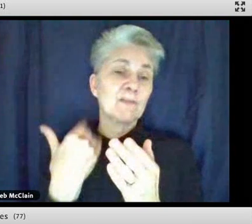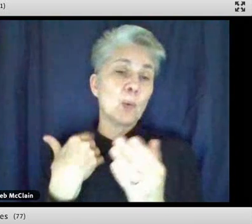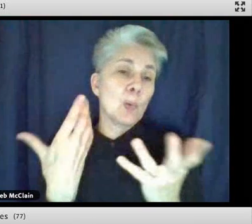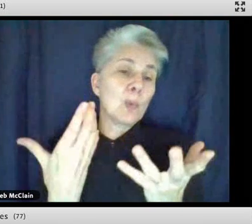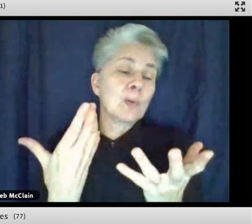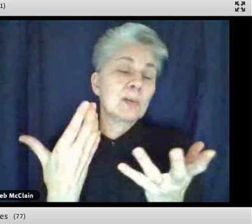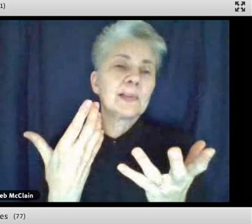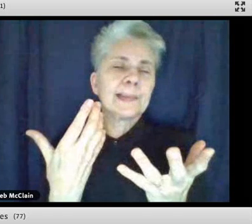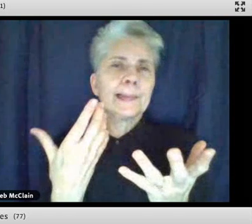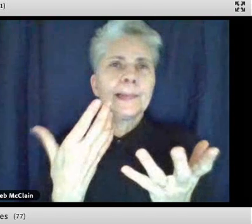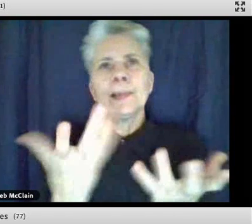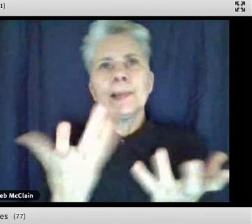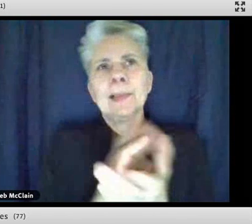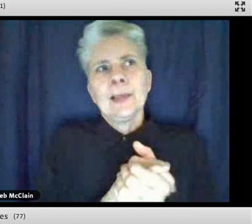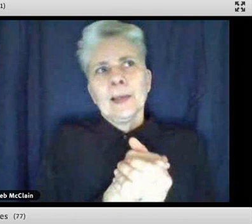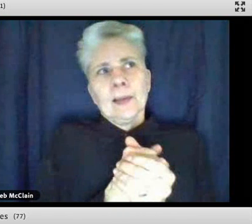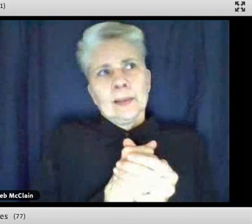excuse me, just one second.